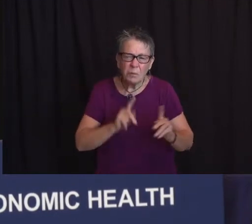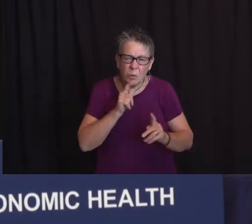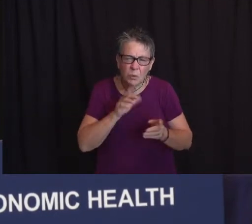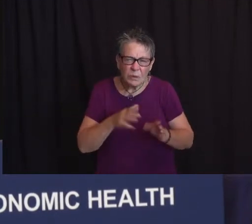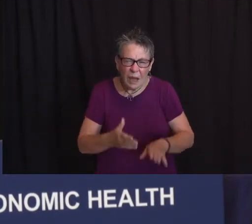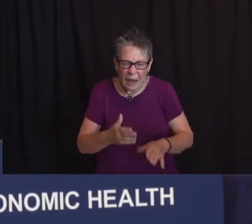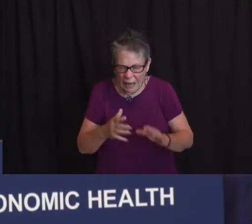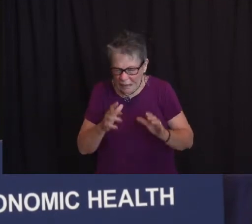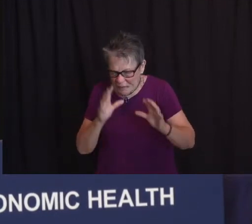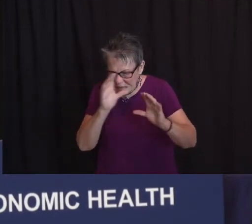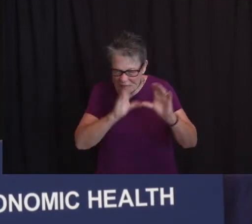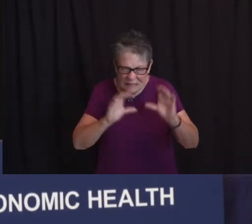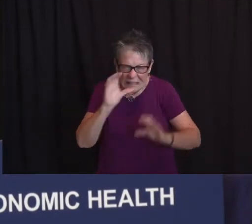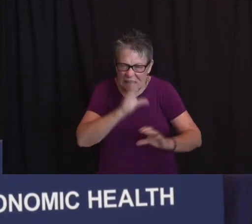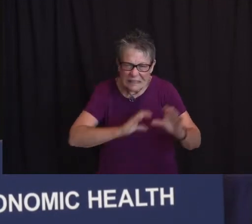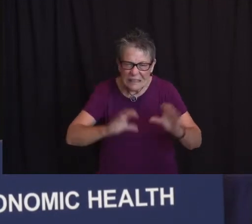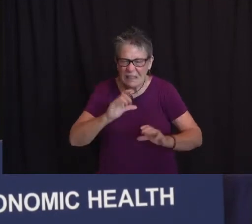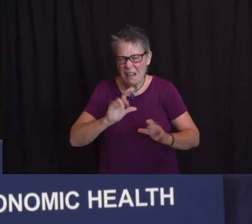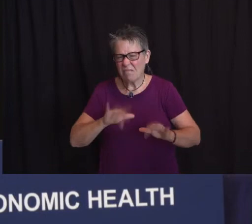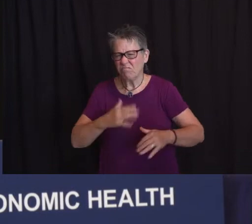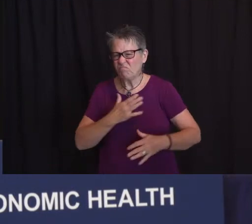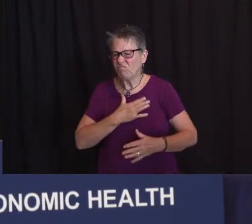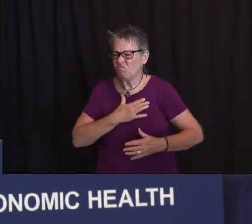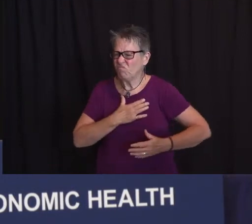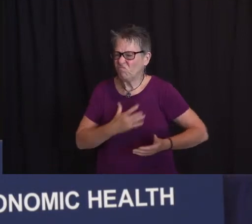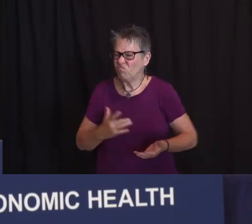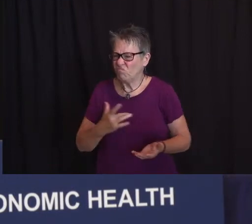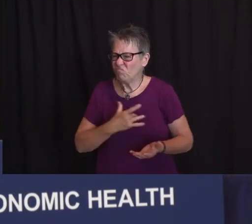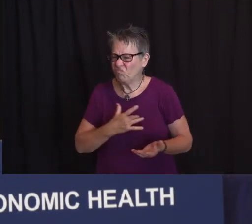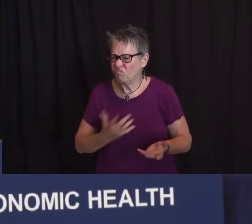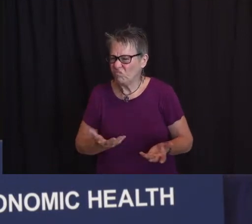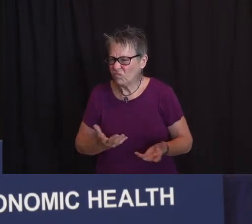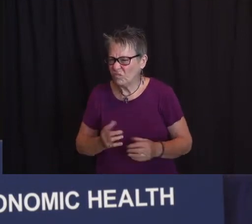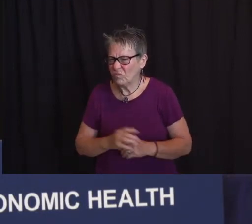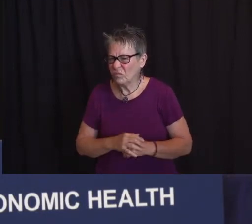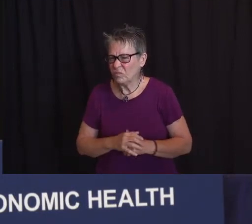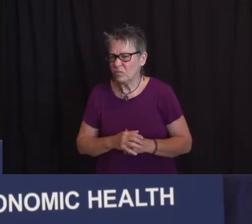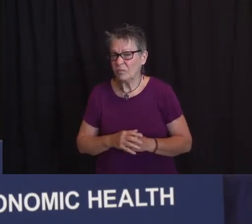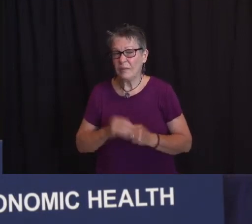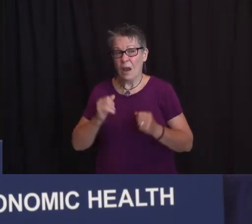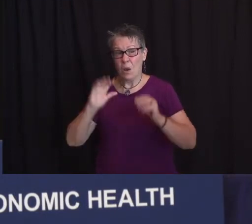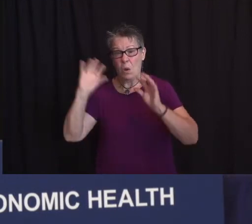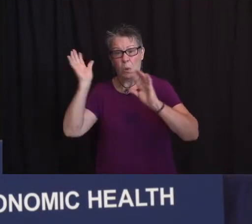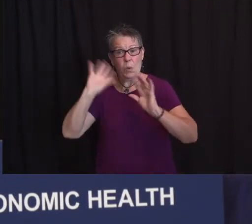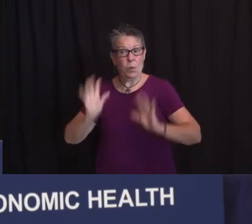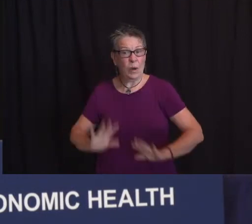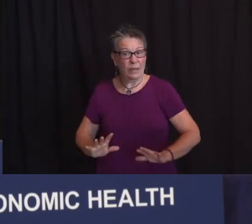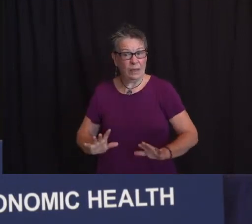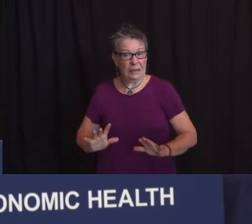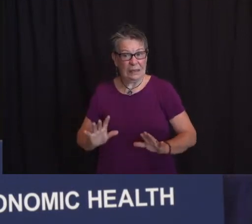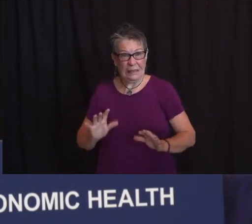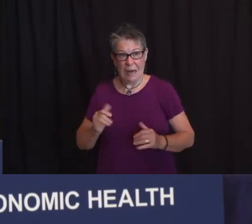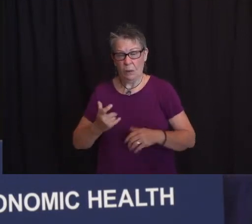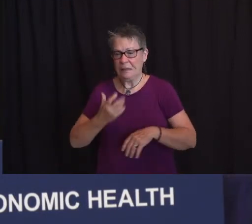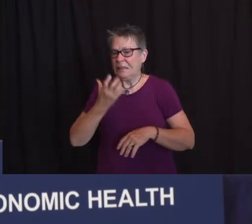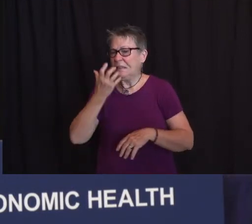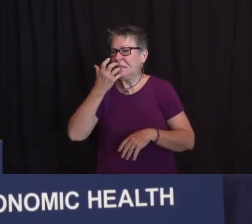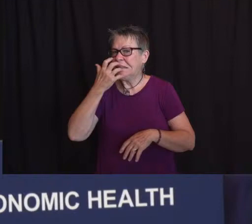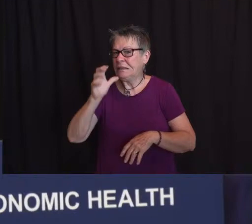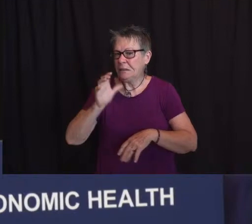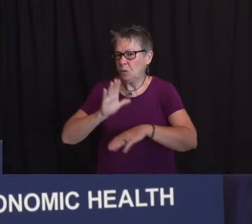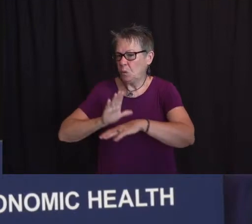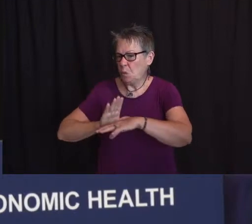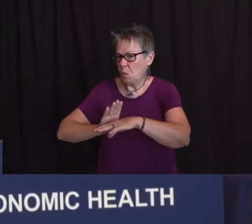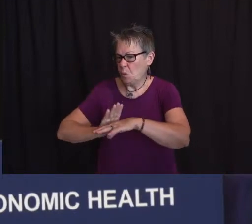of the week. With regards to weather, we have heat advisory in place through tomorrow in